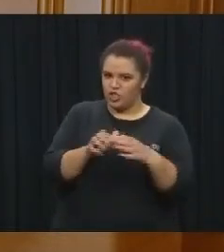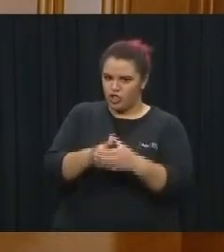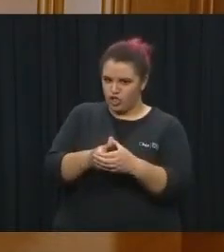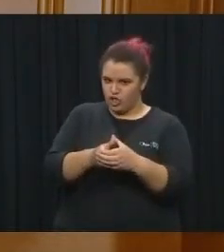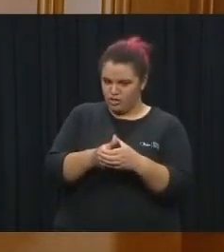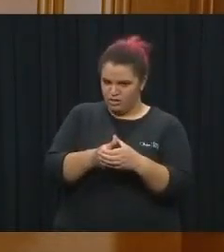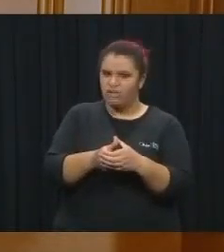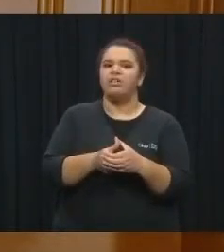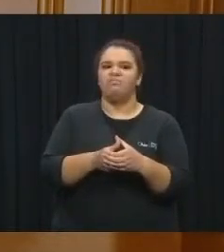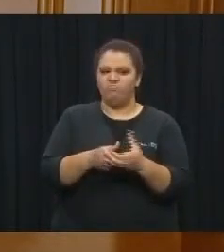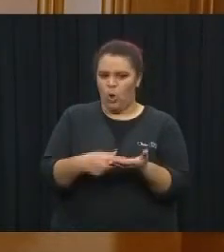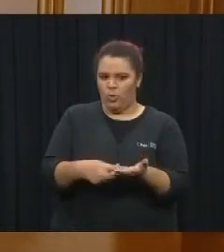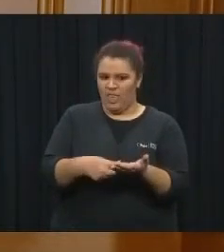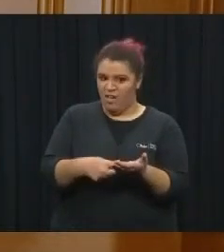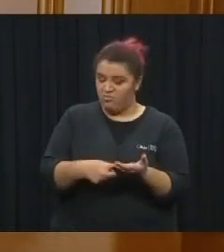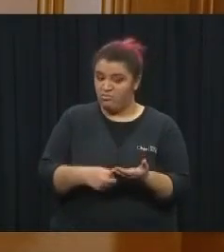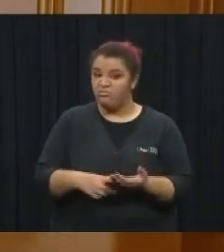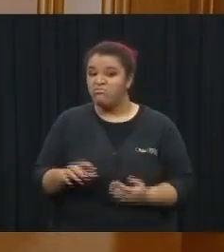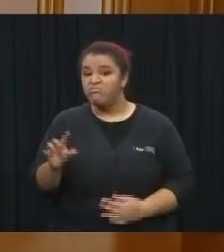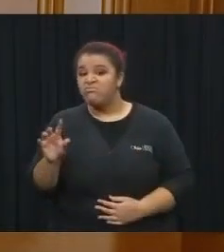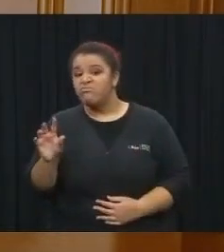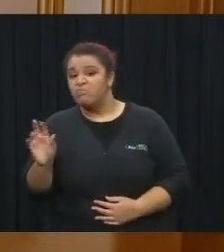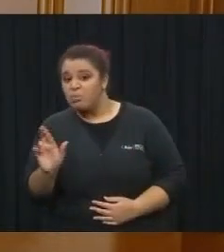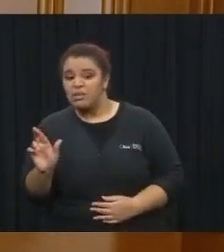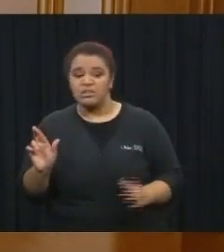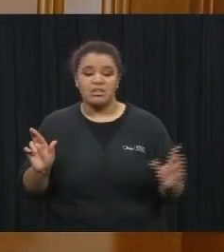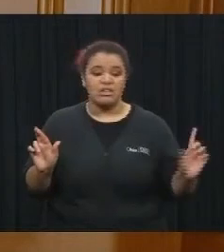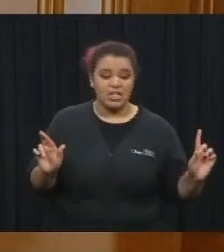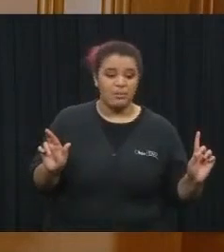parties, as far as where that's going to go.